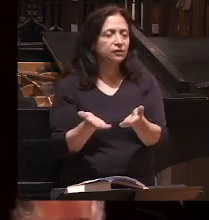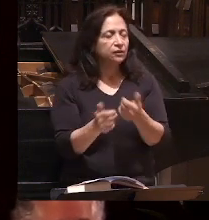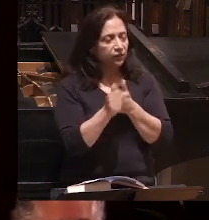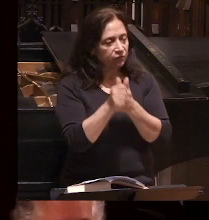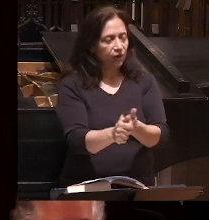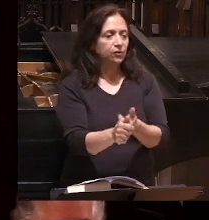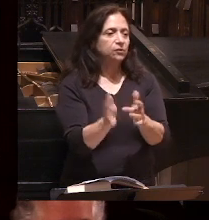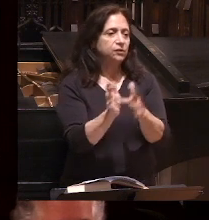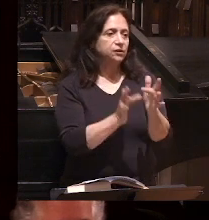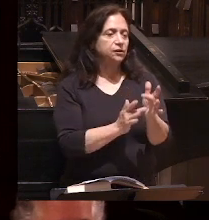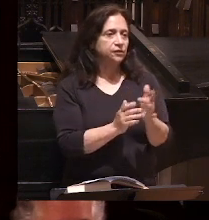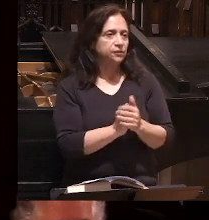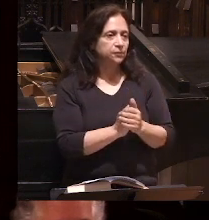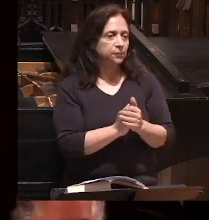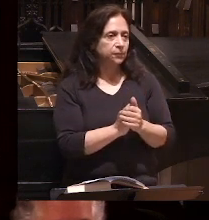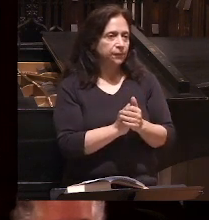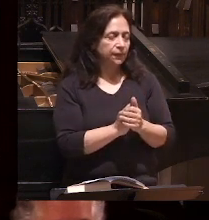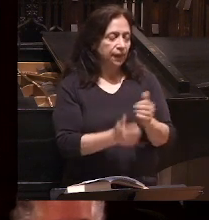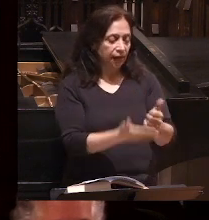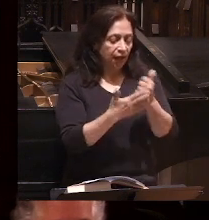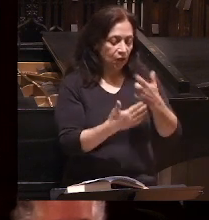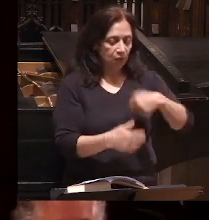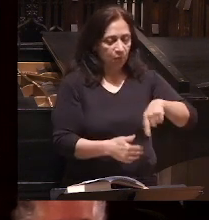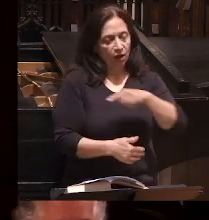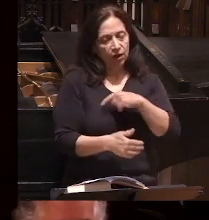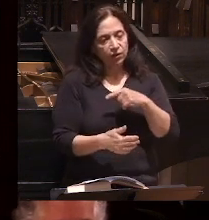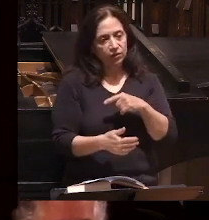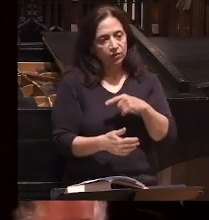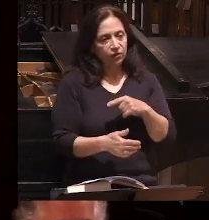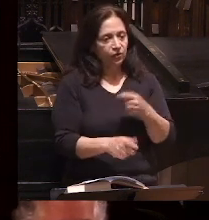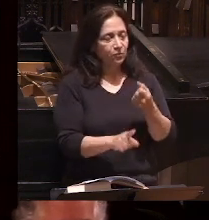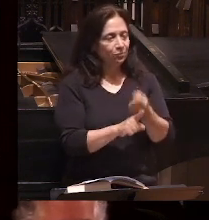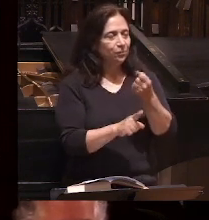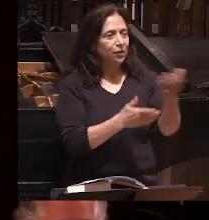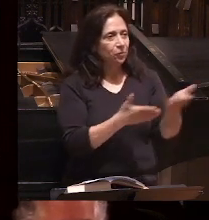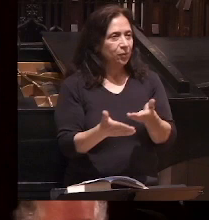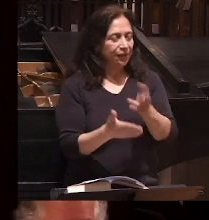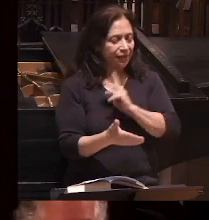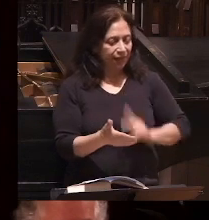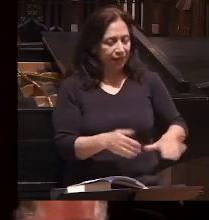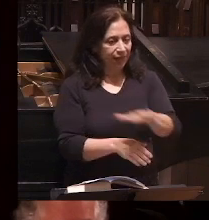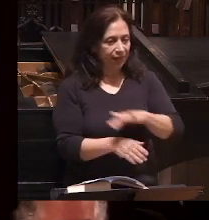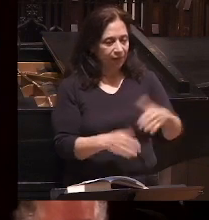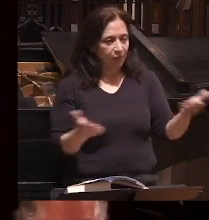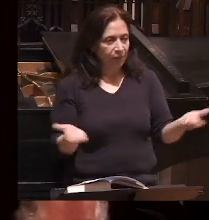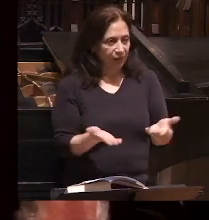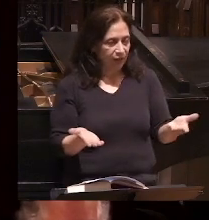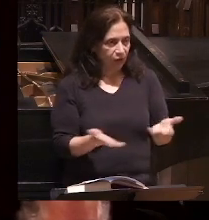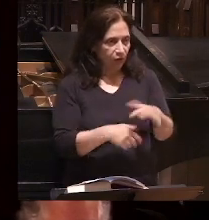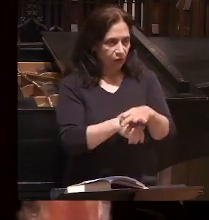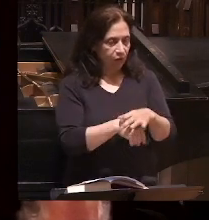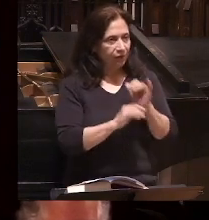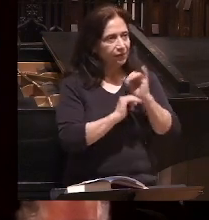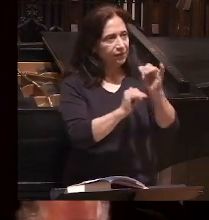Jesus, helping us to bring about the kingdom here on earth as it is